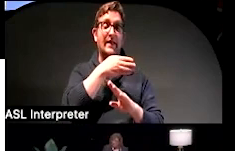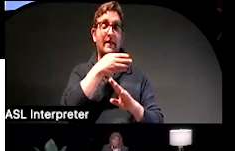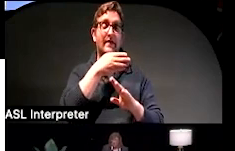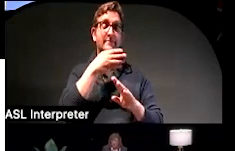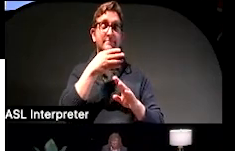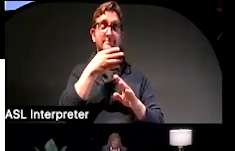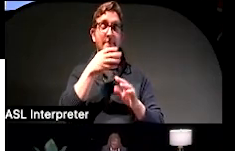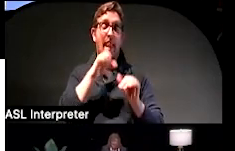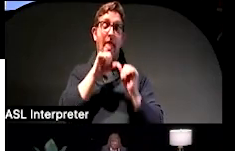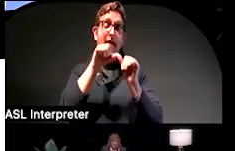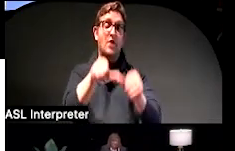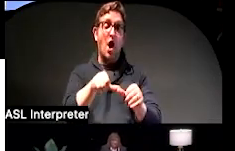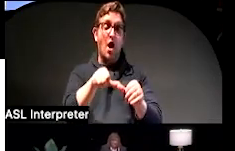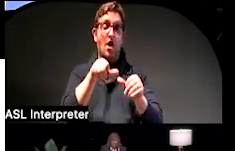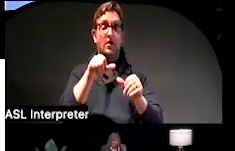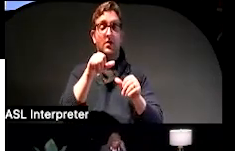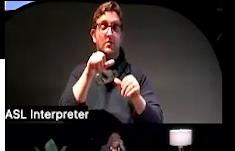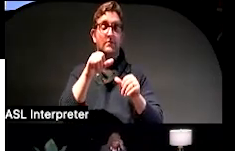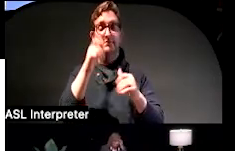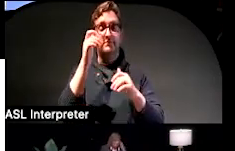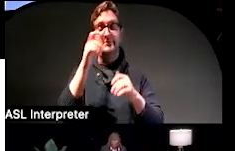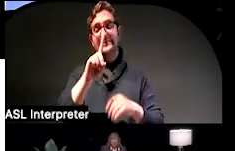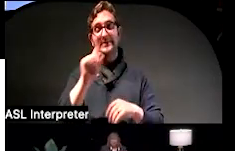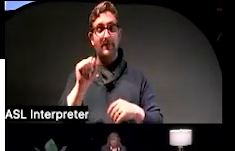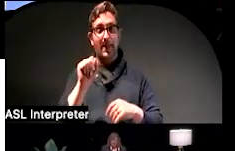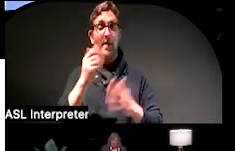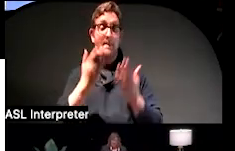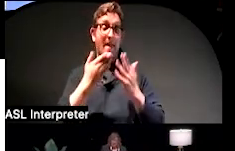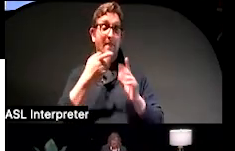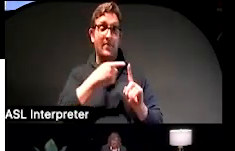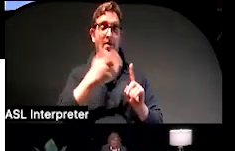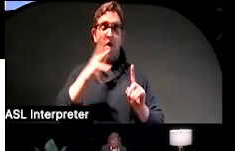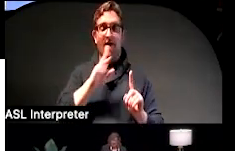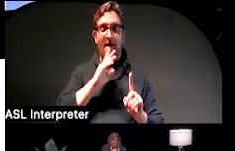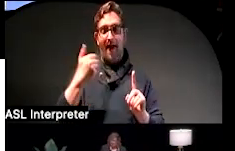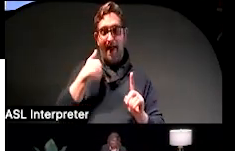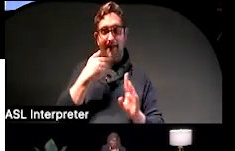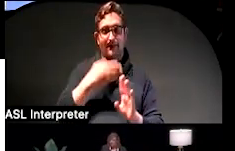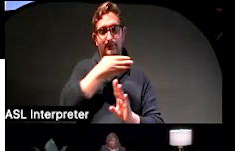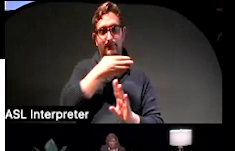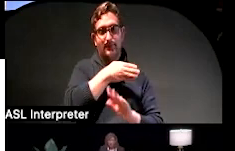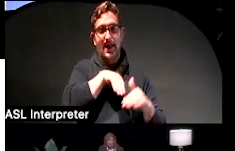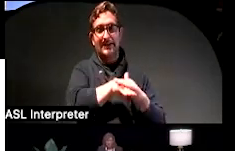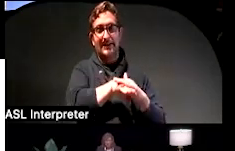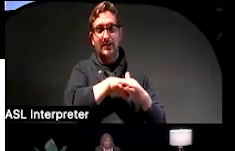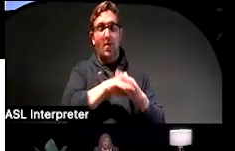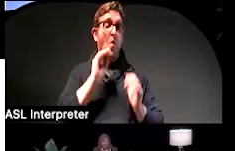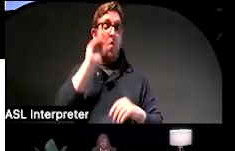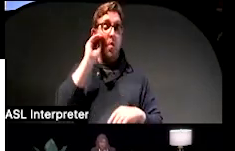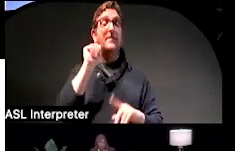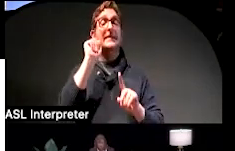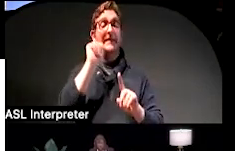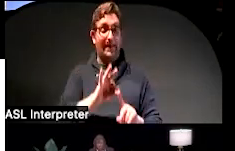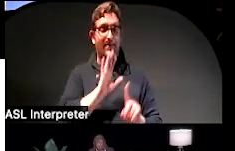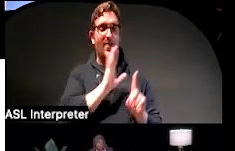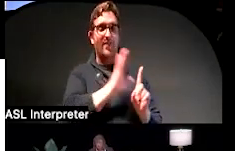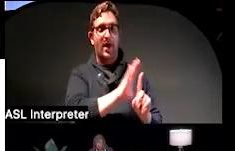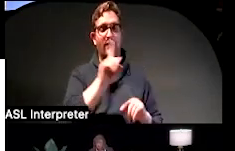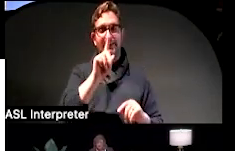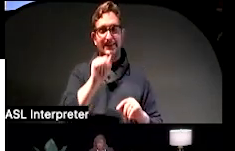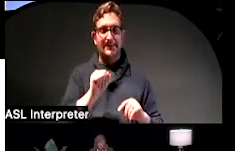they may be ahead of the game when it comes to having an accessible home if their disability happens to